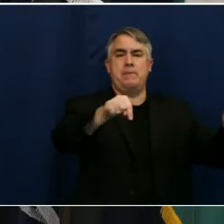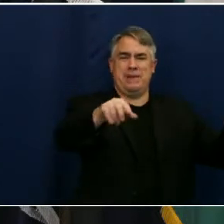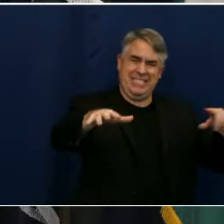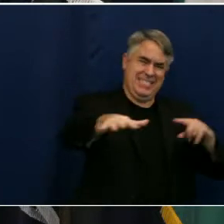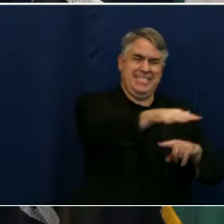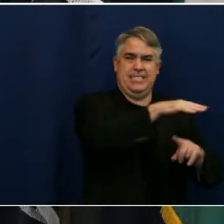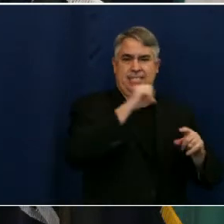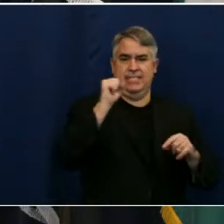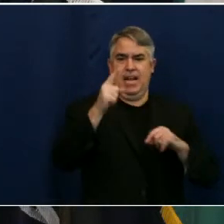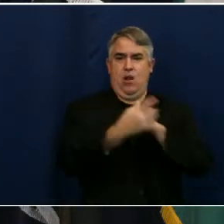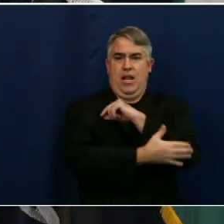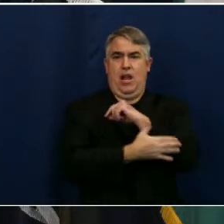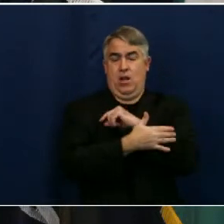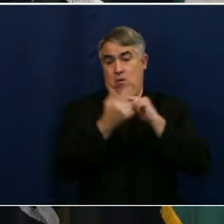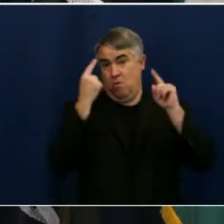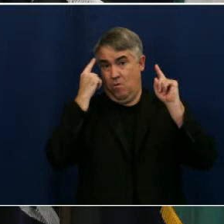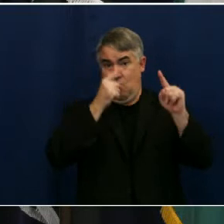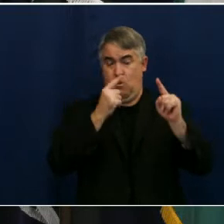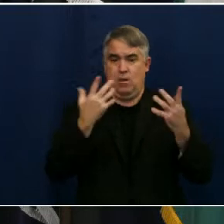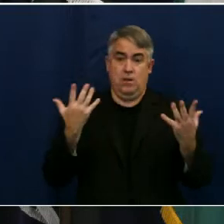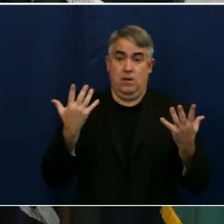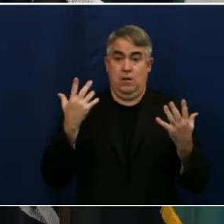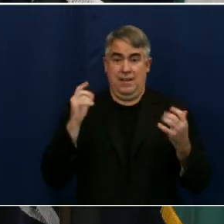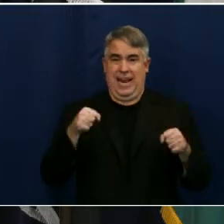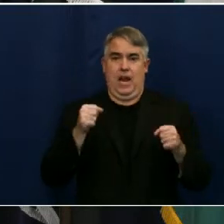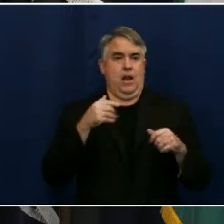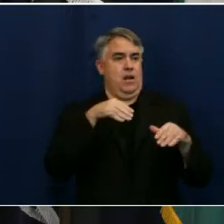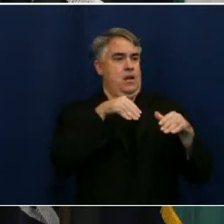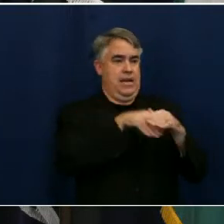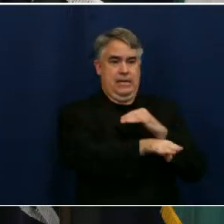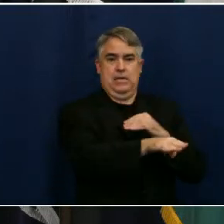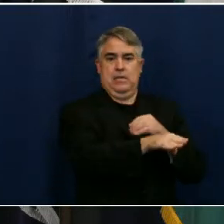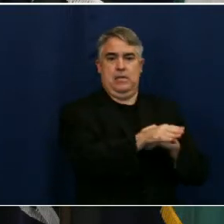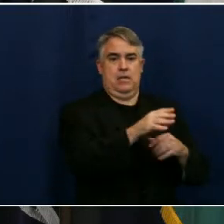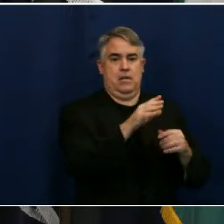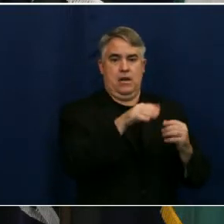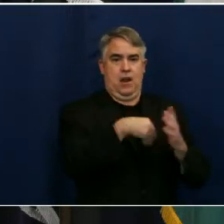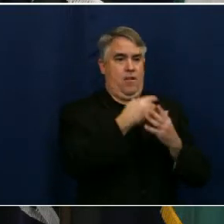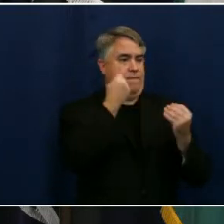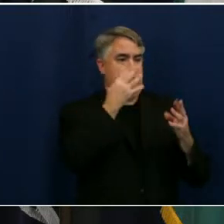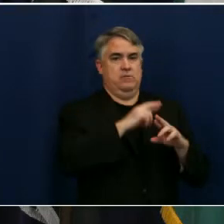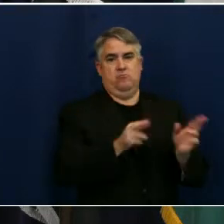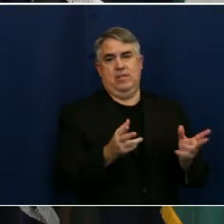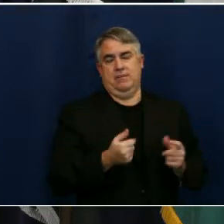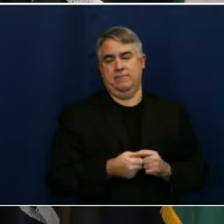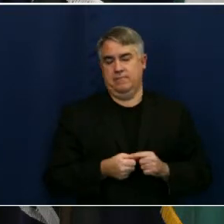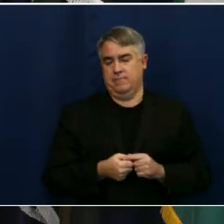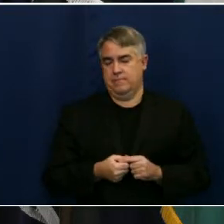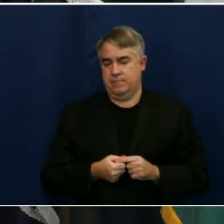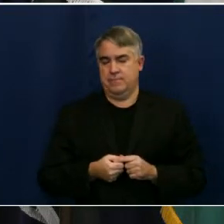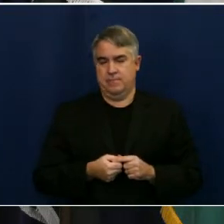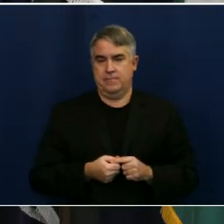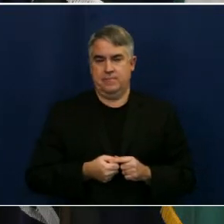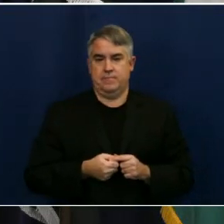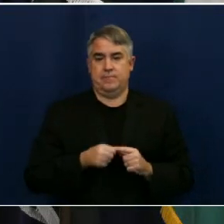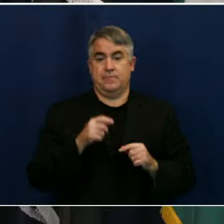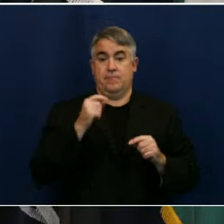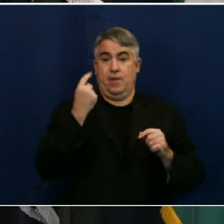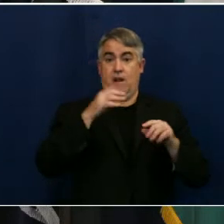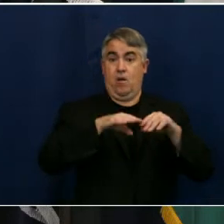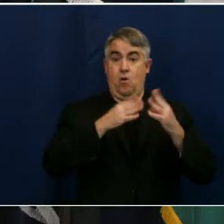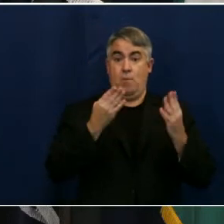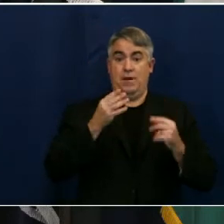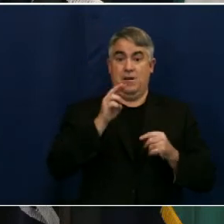can go to one place again and assess all of those. So we continue to work through that. I think in the first day or two there were a few kinks, and so we're continuing to try